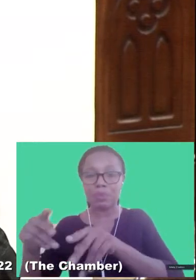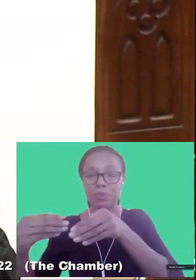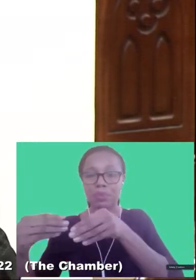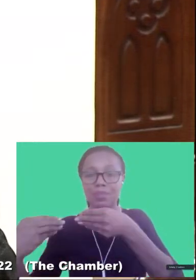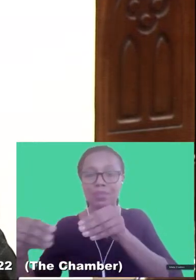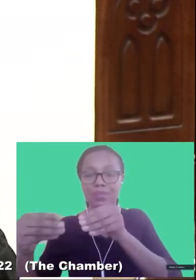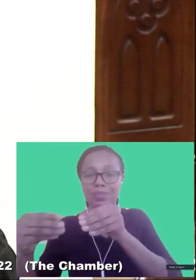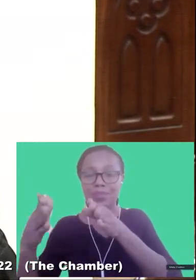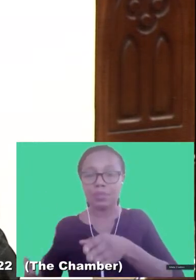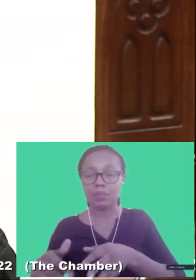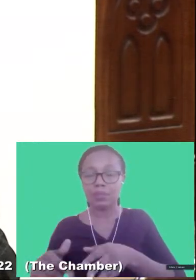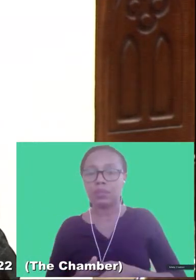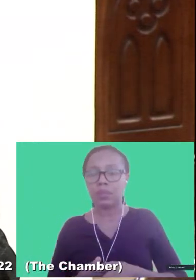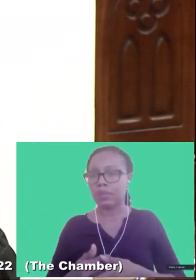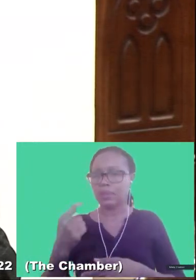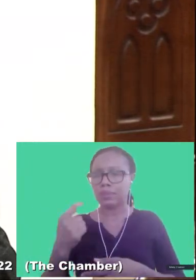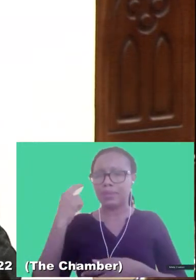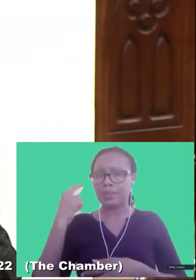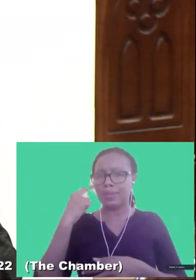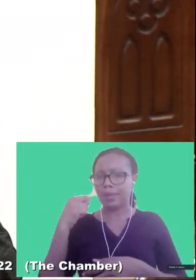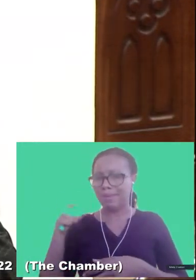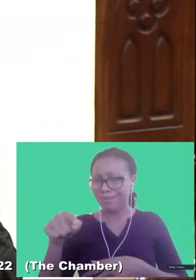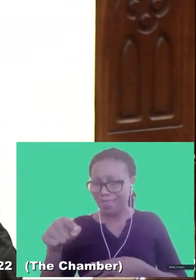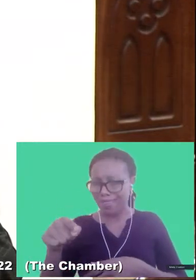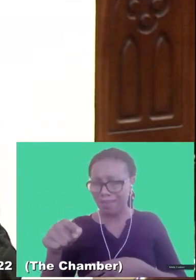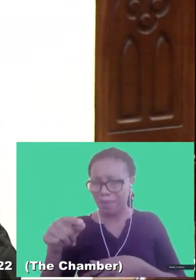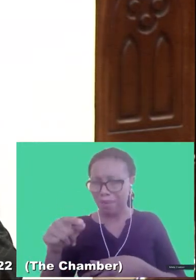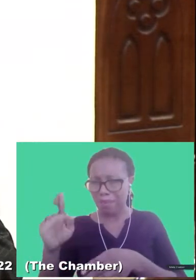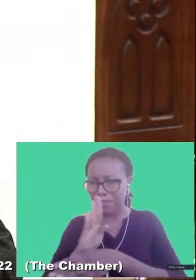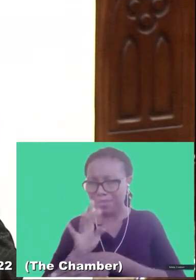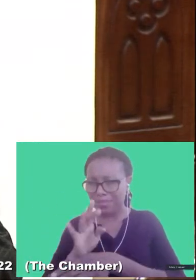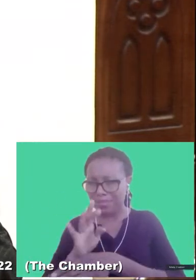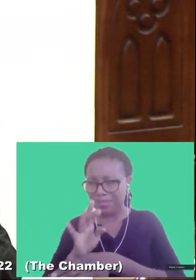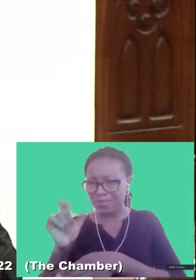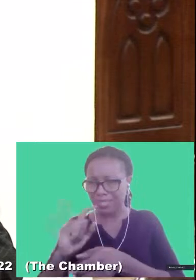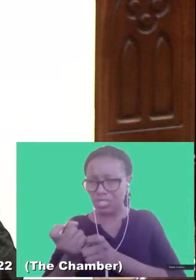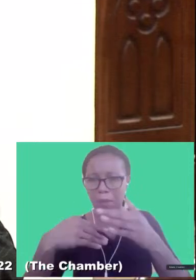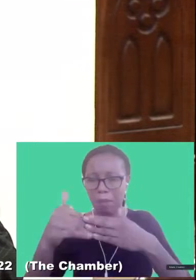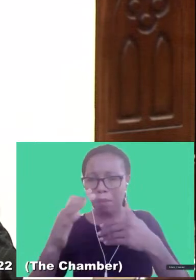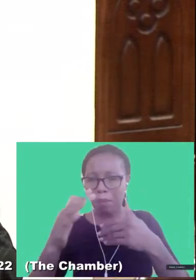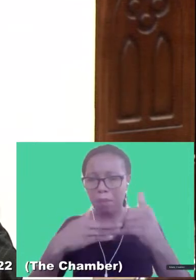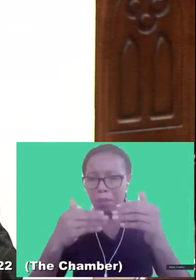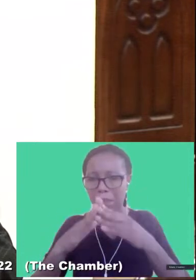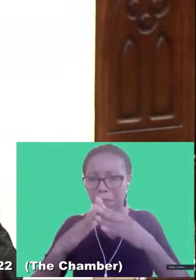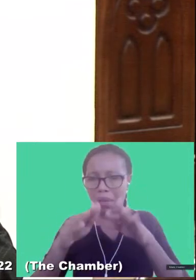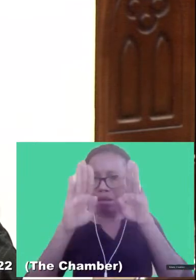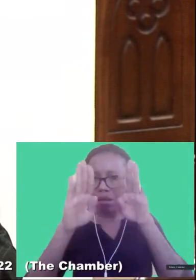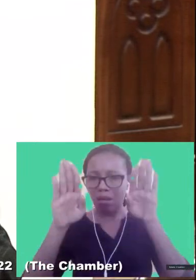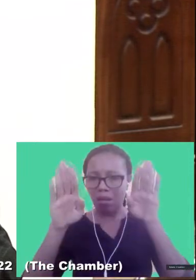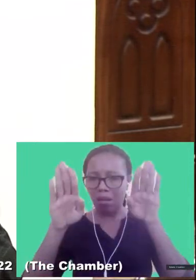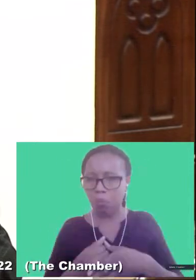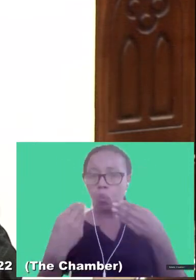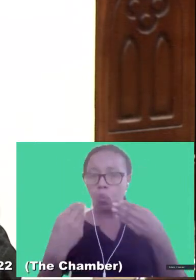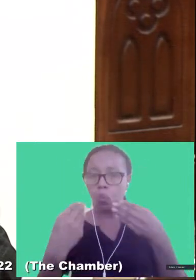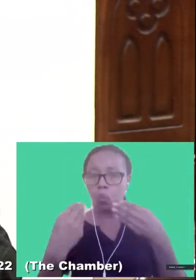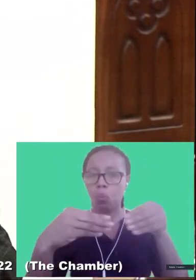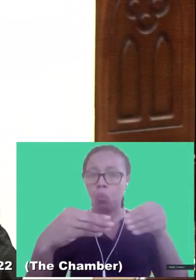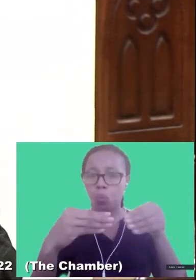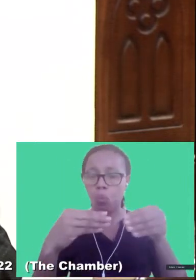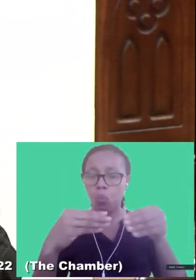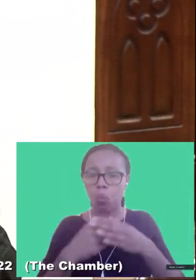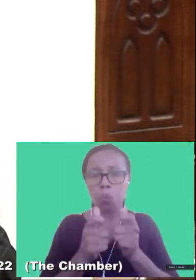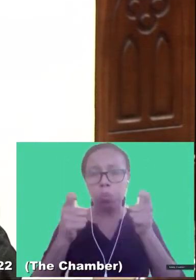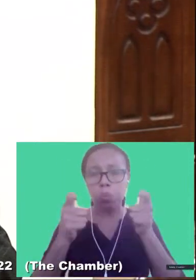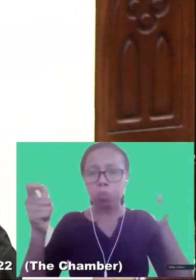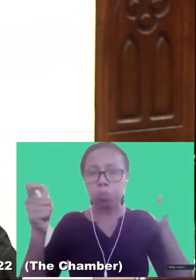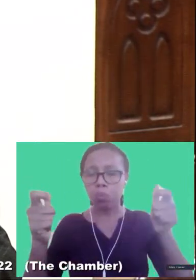a mega mart or so. So a vendor is a vendor, and in many cases, lots of vendors